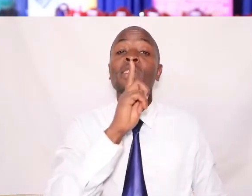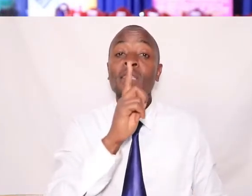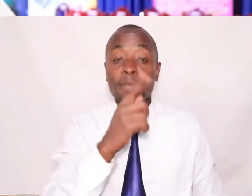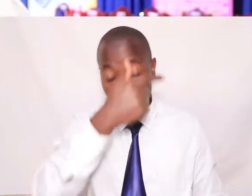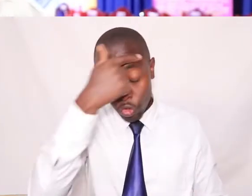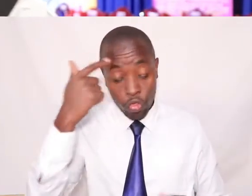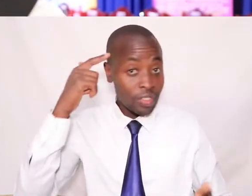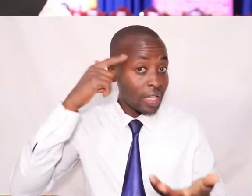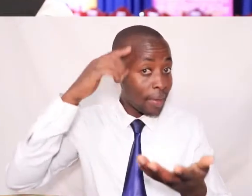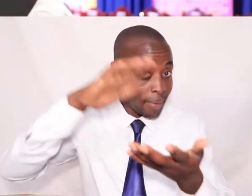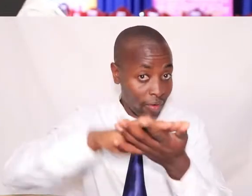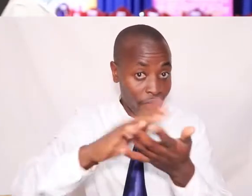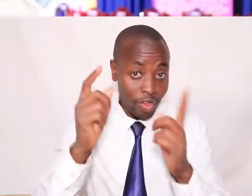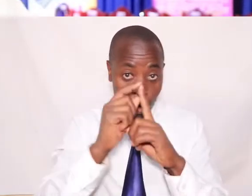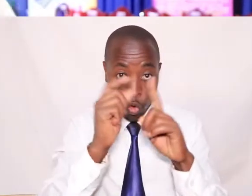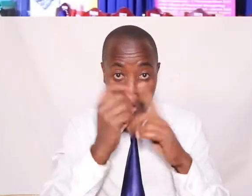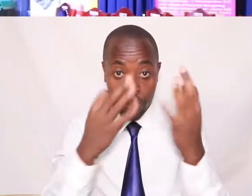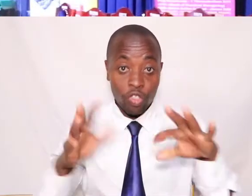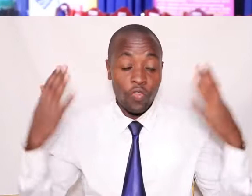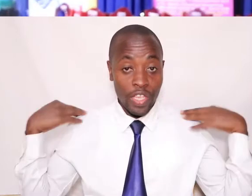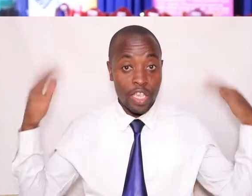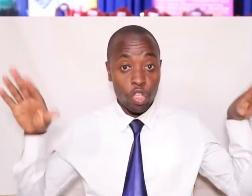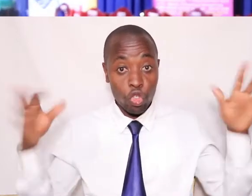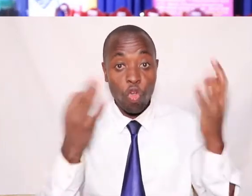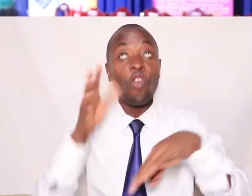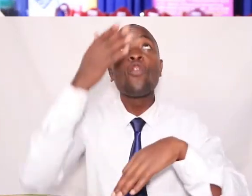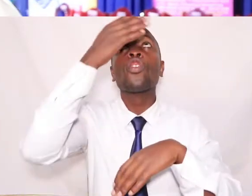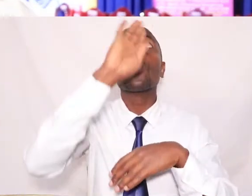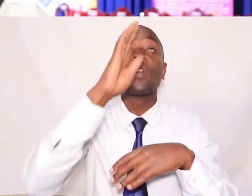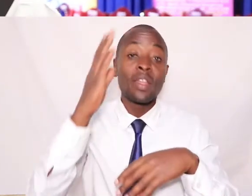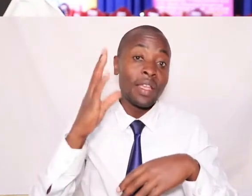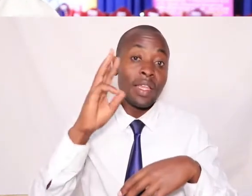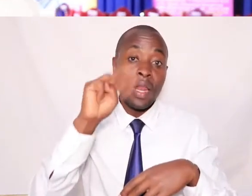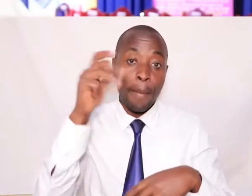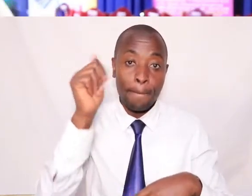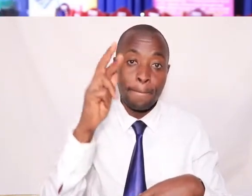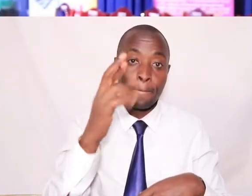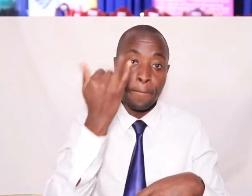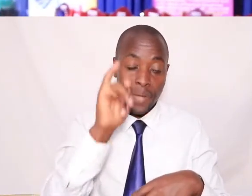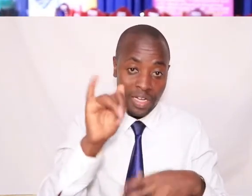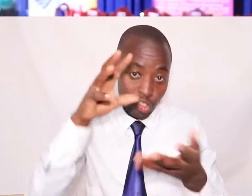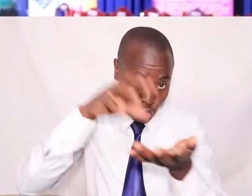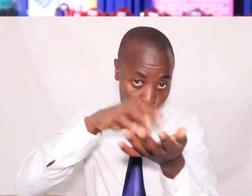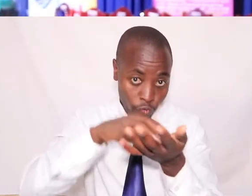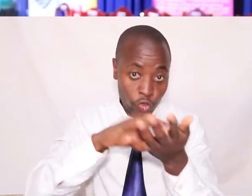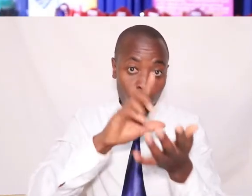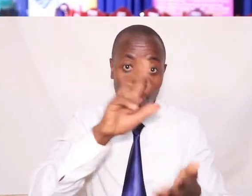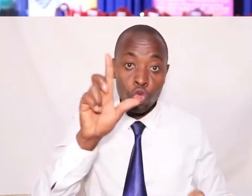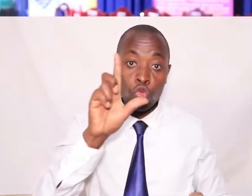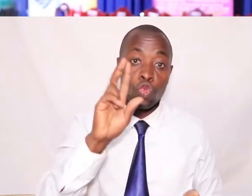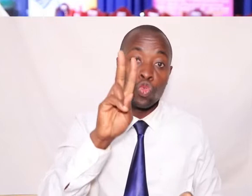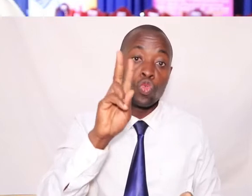not believe in the words of the angel of God. In Mary's case, however, Luke reveals that it